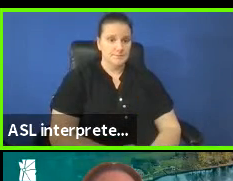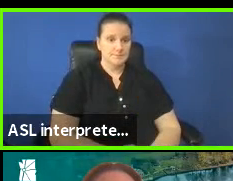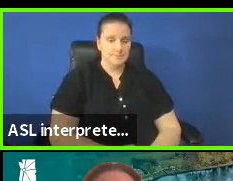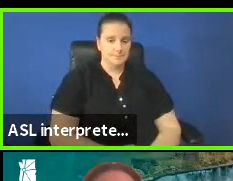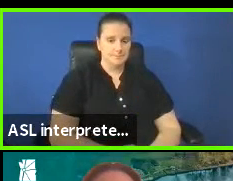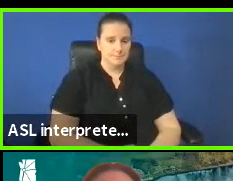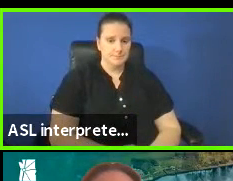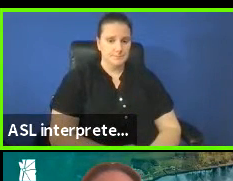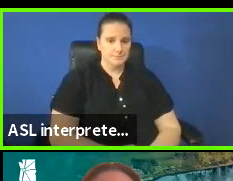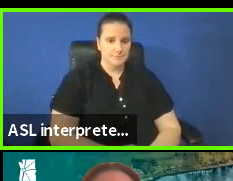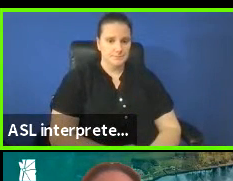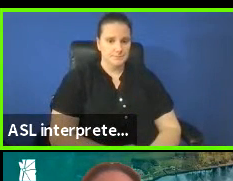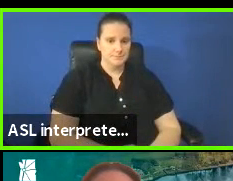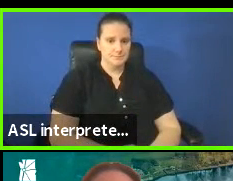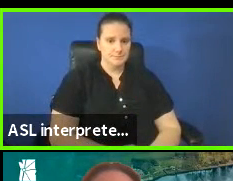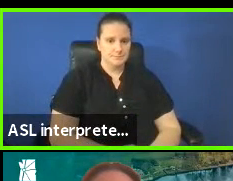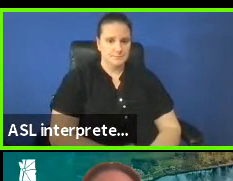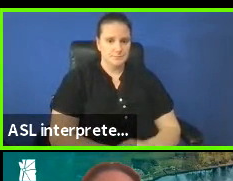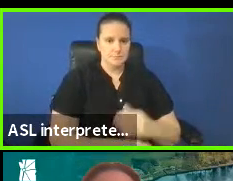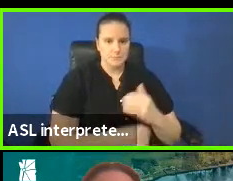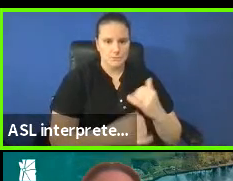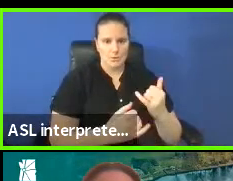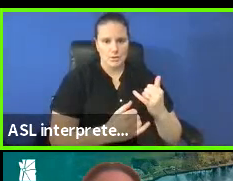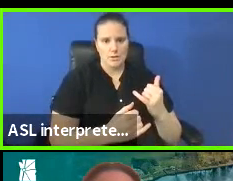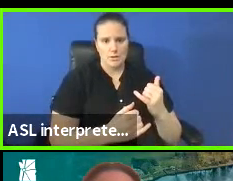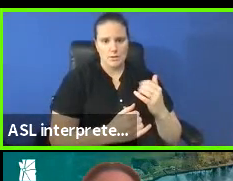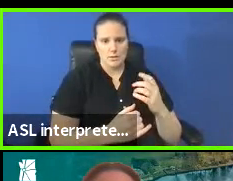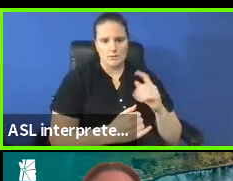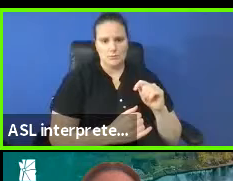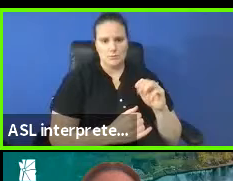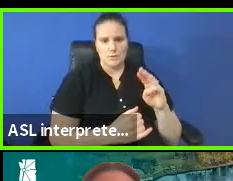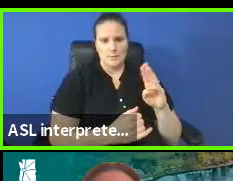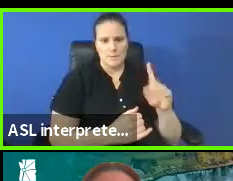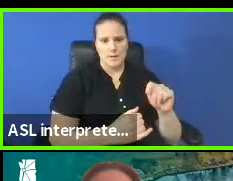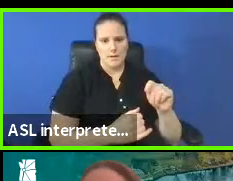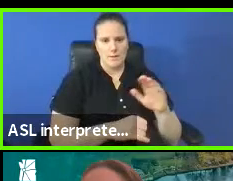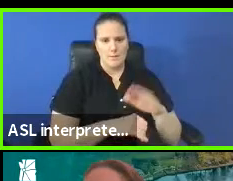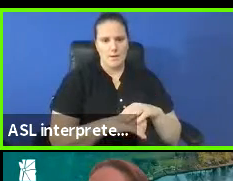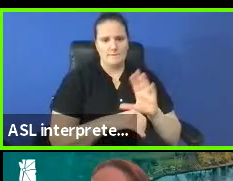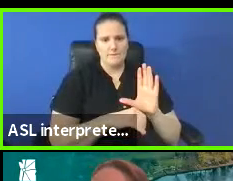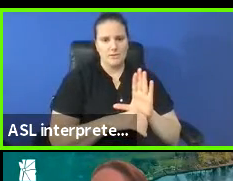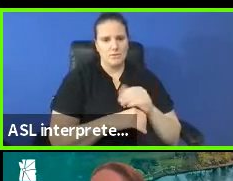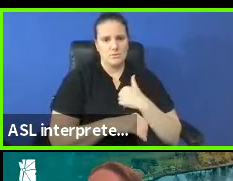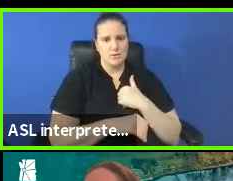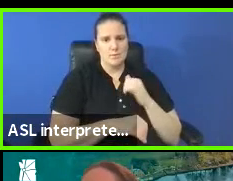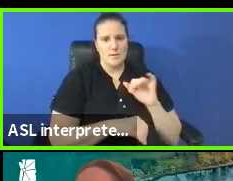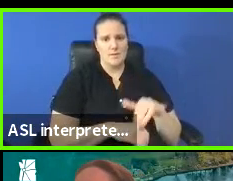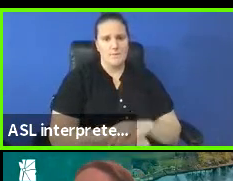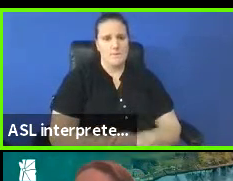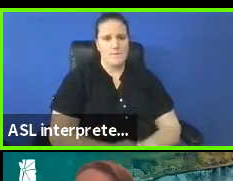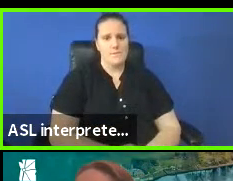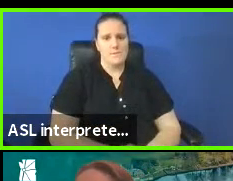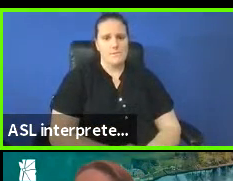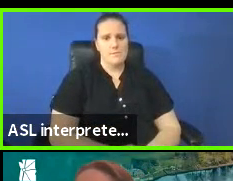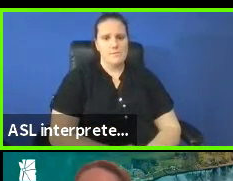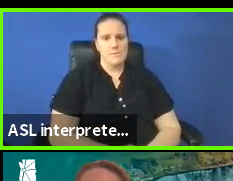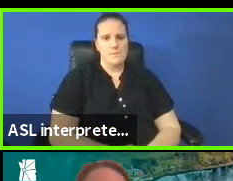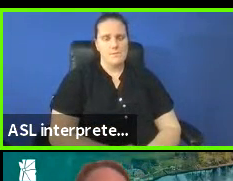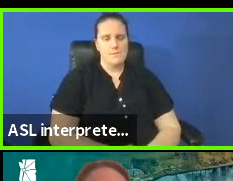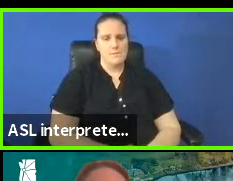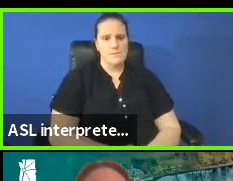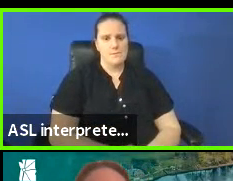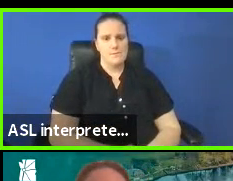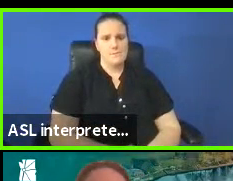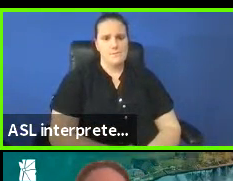Sorry, that's Mike Corrente. I'm a TriMet. I have to call okay. in and be on video. Sorry about that. All right, that's great. Okay, I think I see